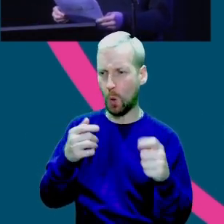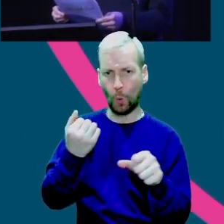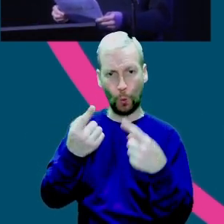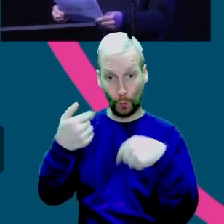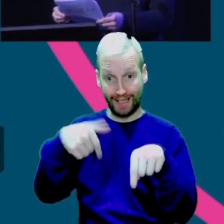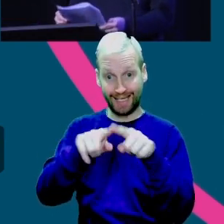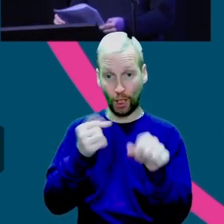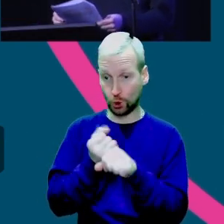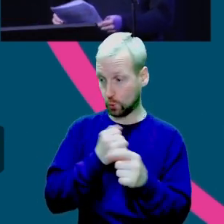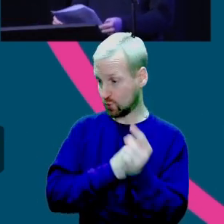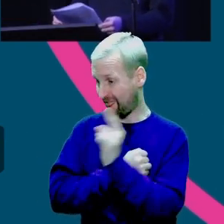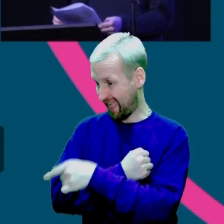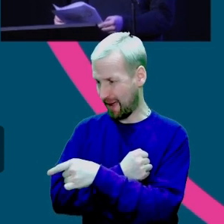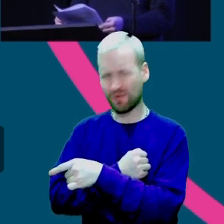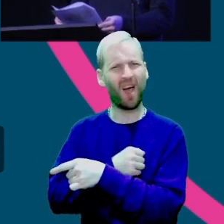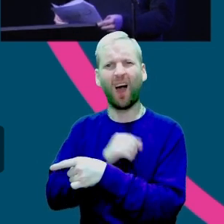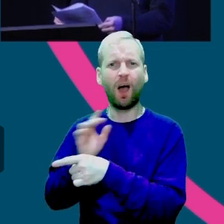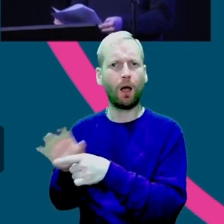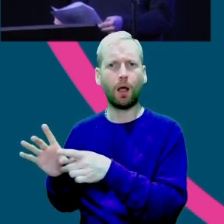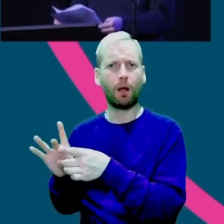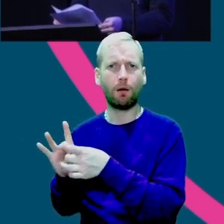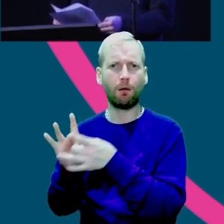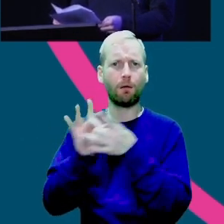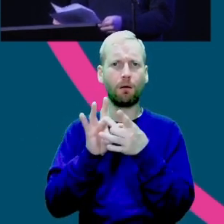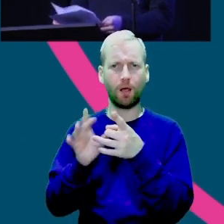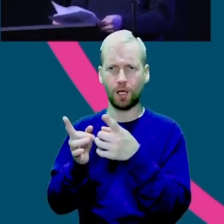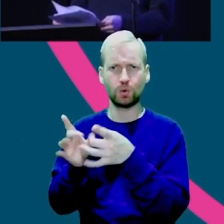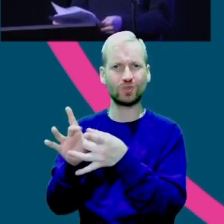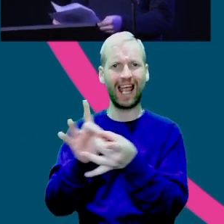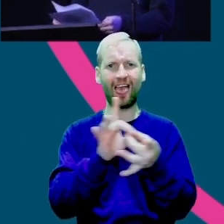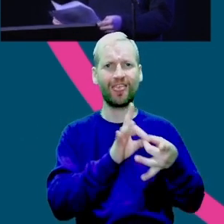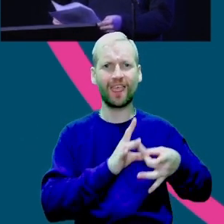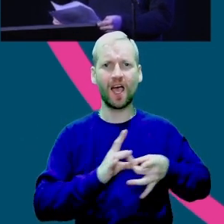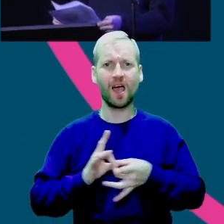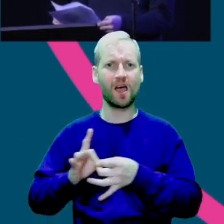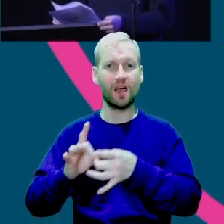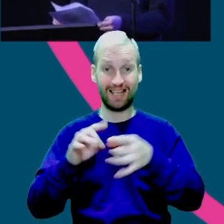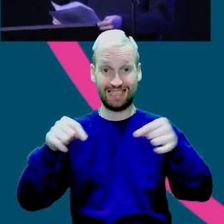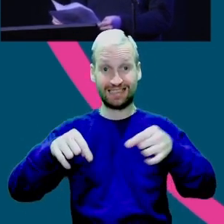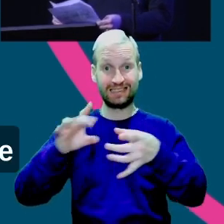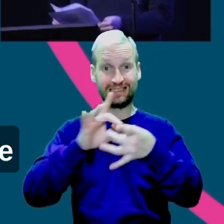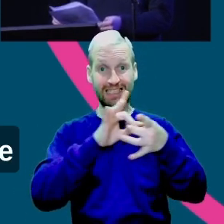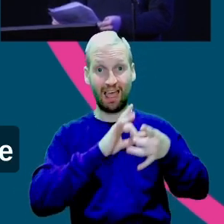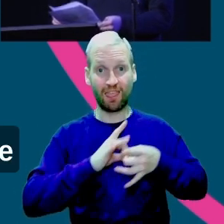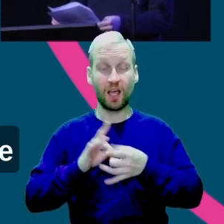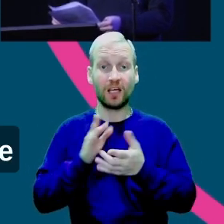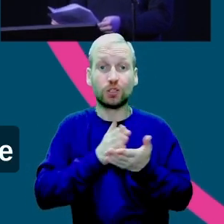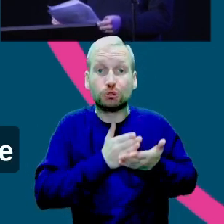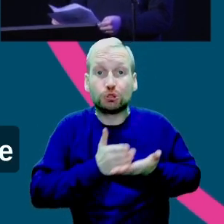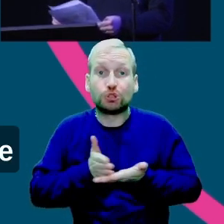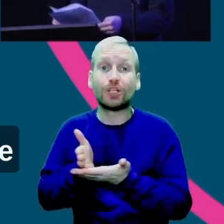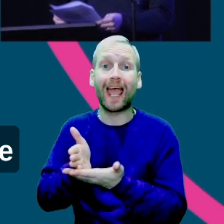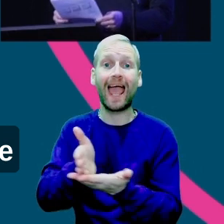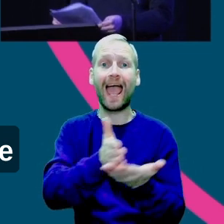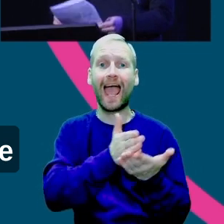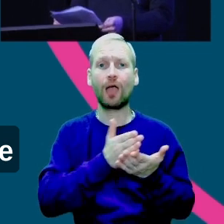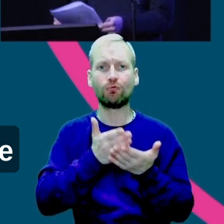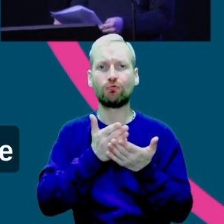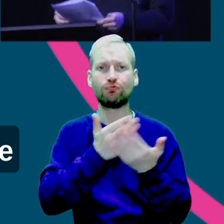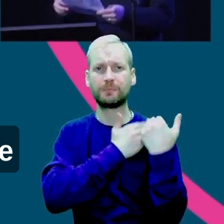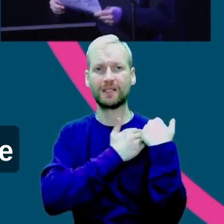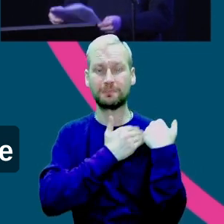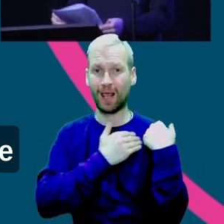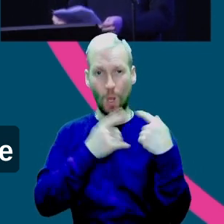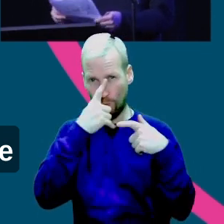right? And acknowledging that when it comes to end-of-life care, this is a shared responsibility. Services cannot